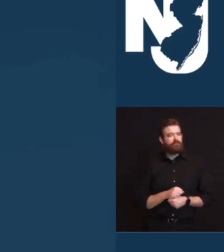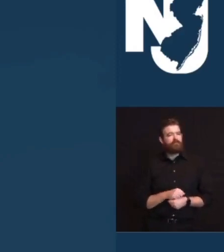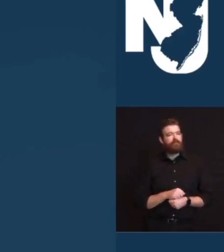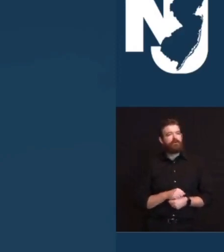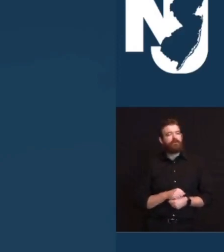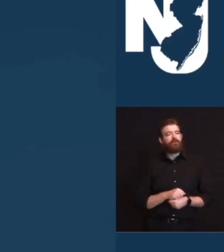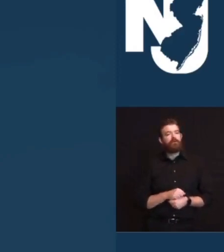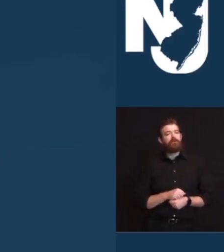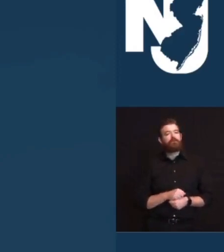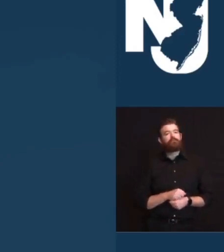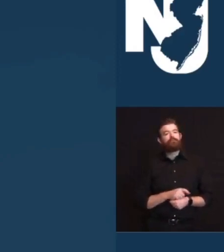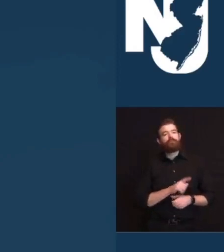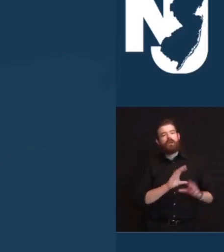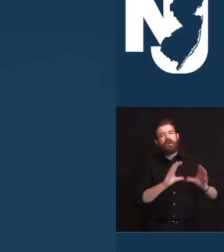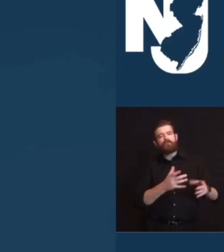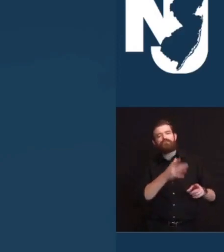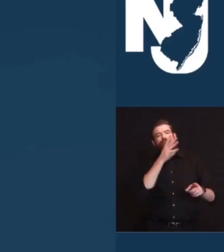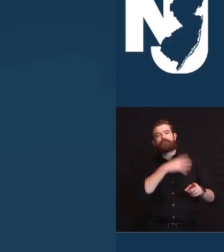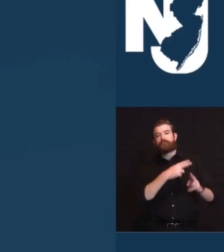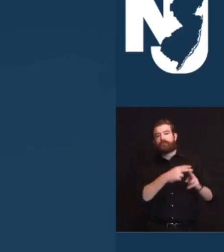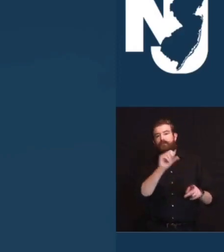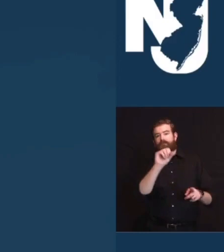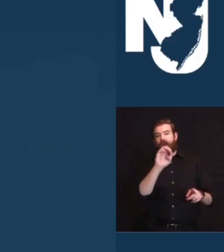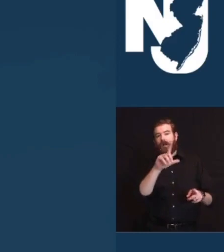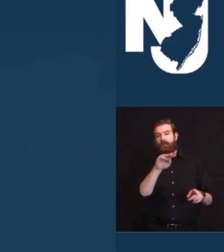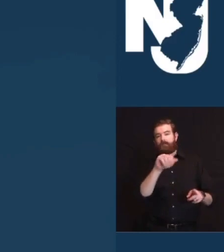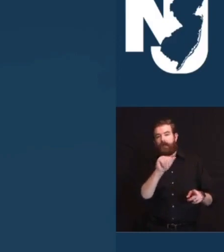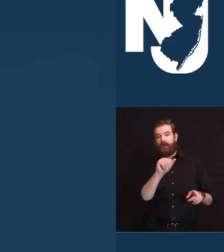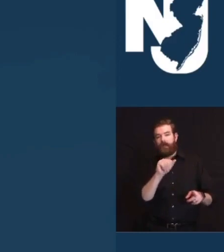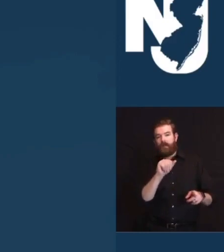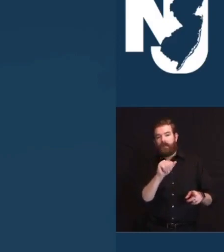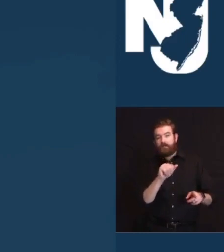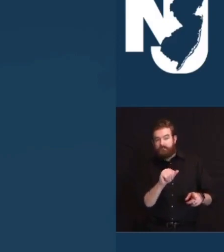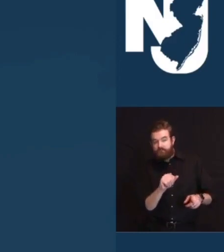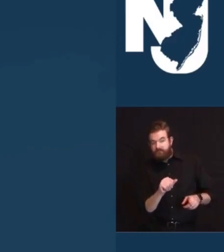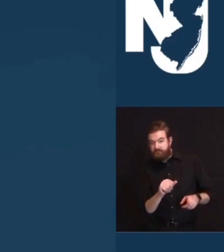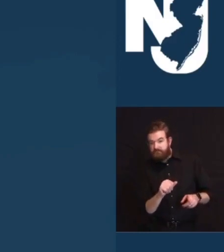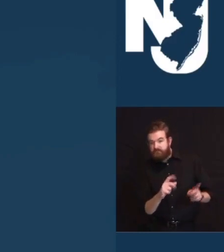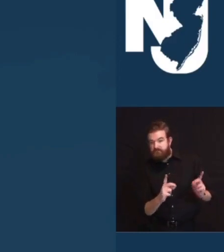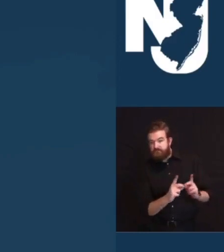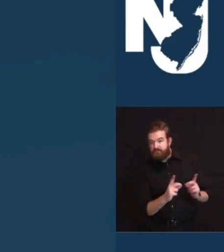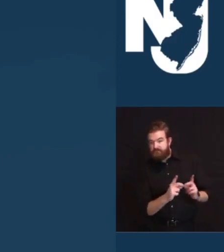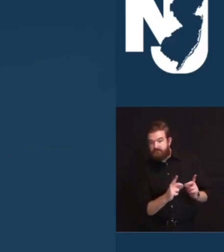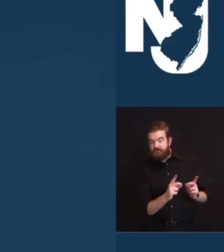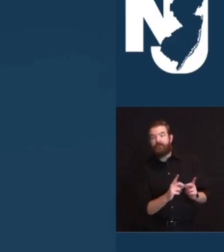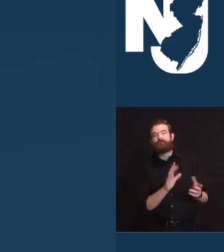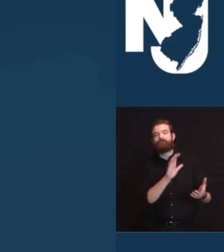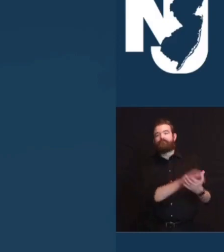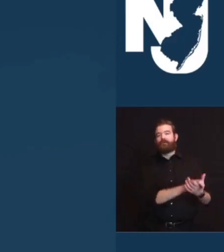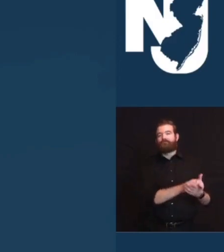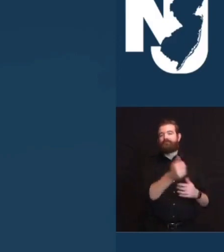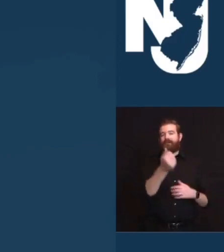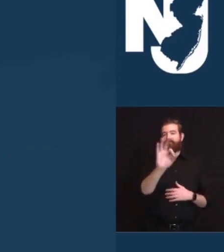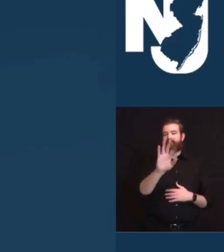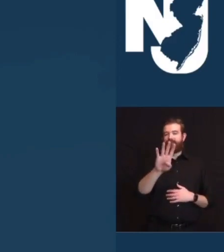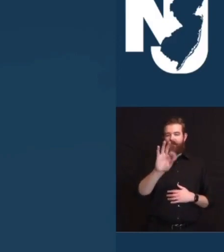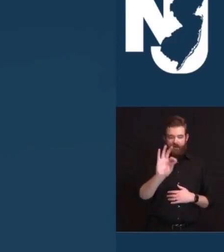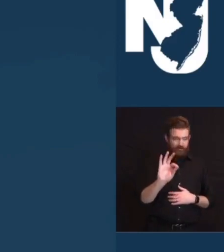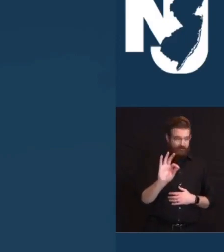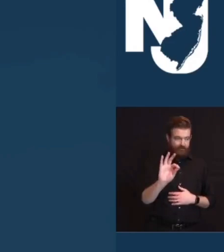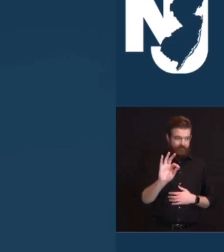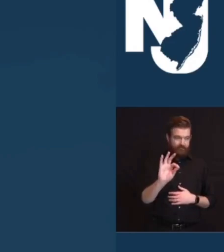out on a date. They married on March 6, 1949, the start of what would be 46 years of